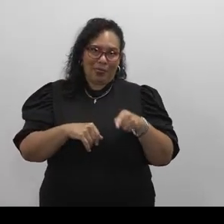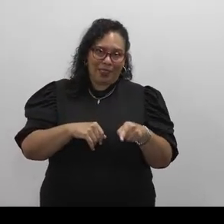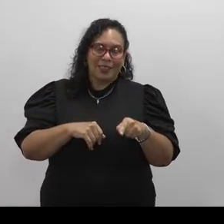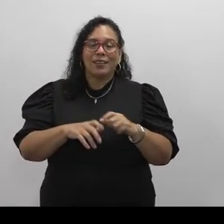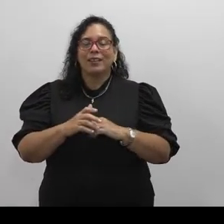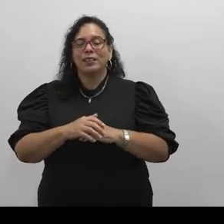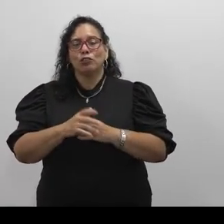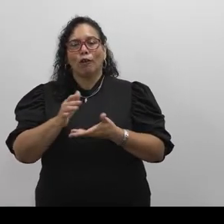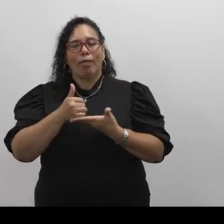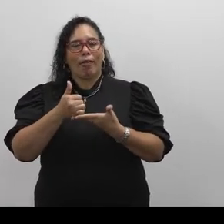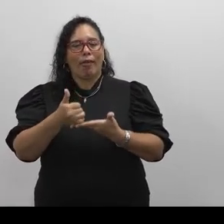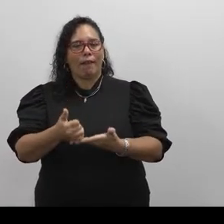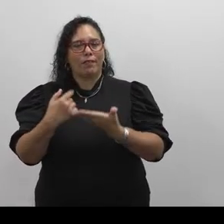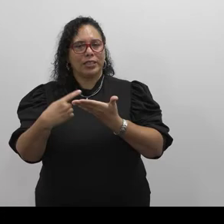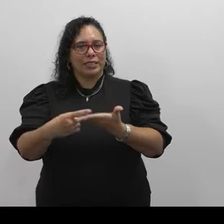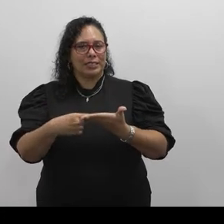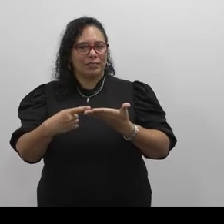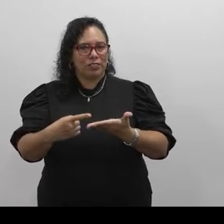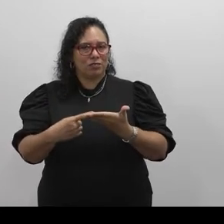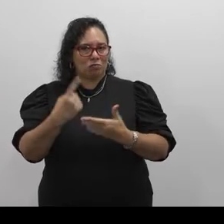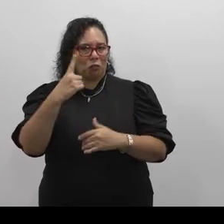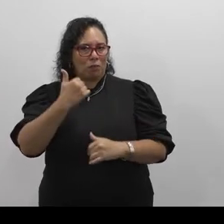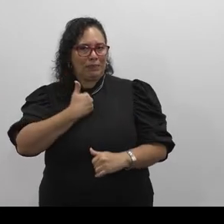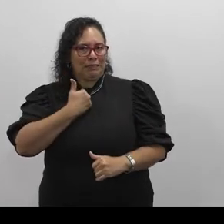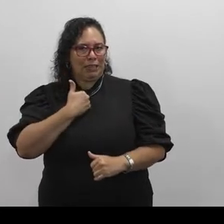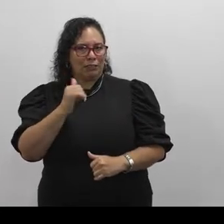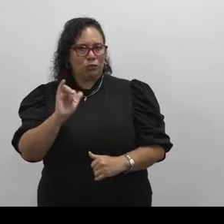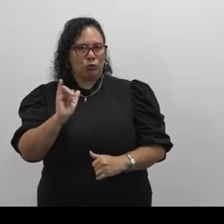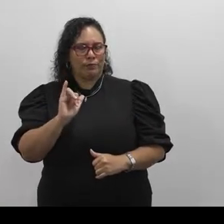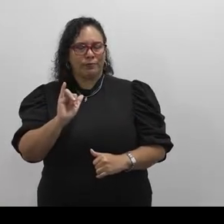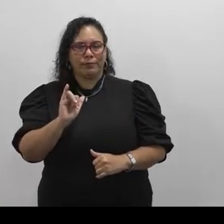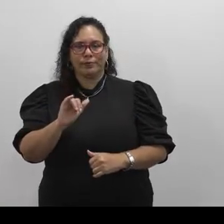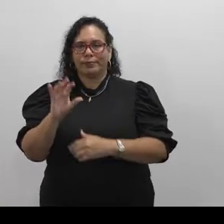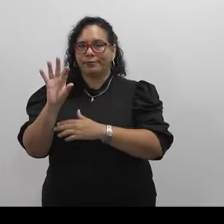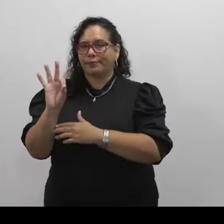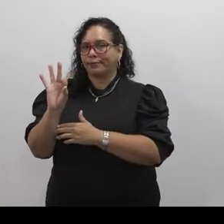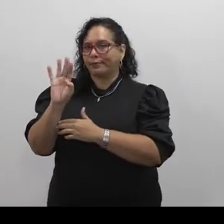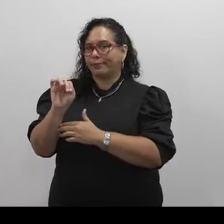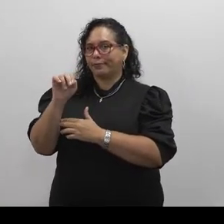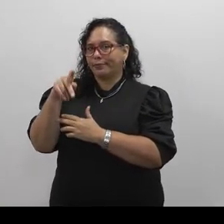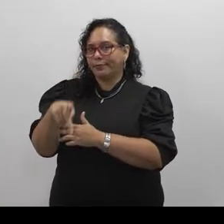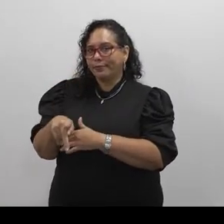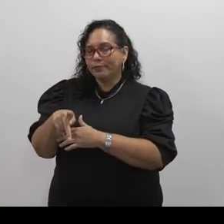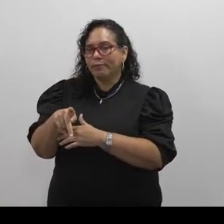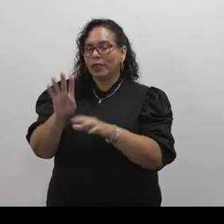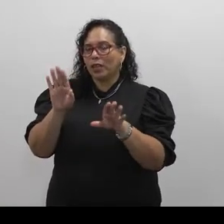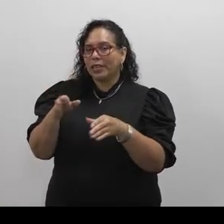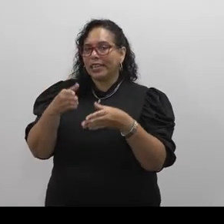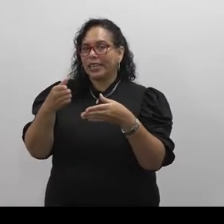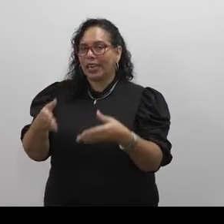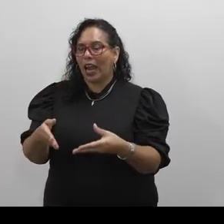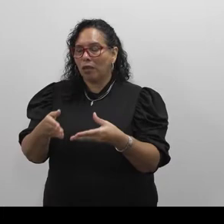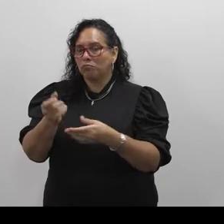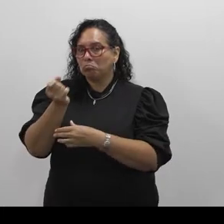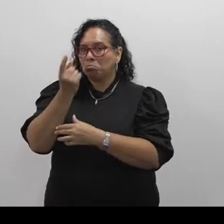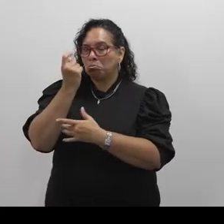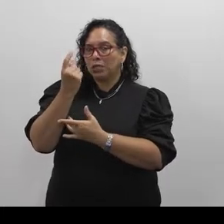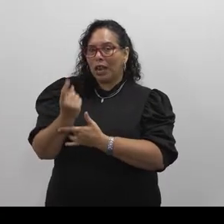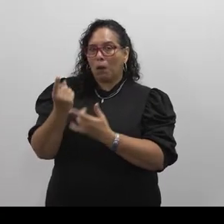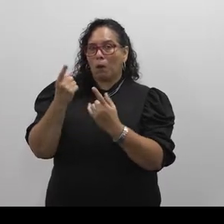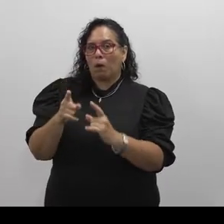in this discussion this morning, even for myself, right? The master plan was really geared towards taking stock, setting a roadmap for the